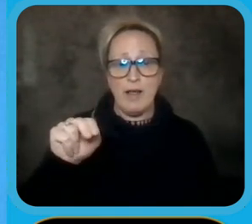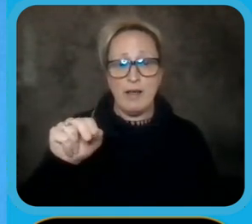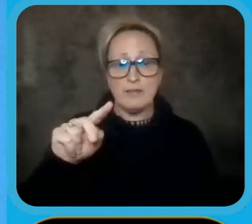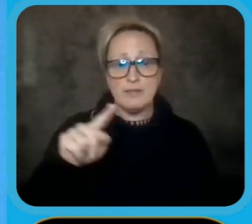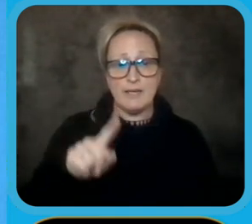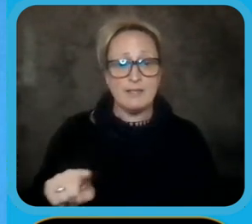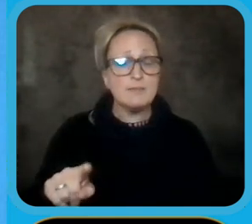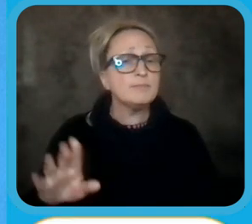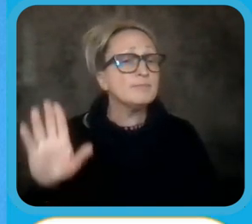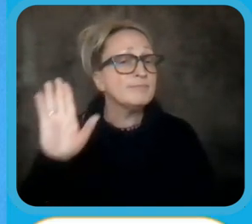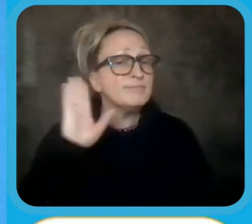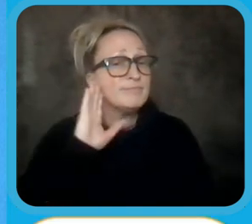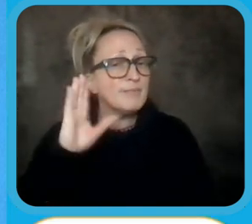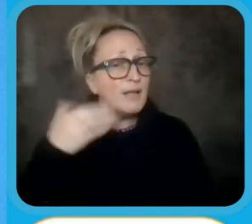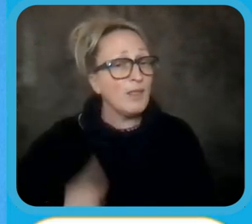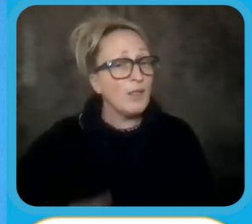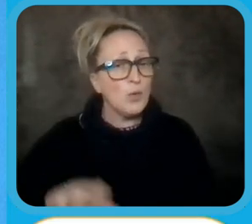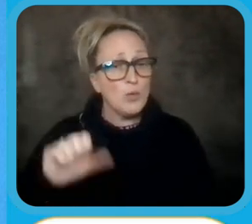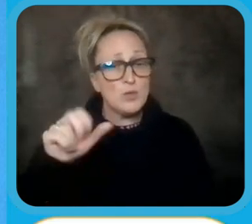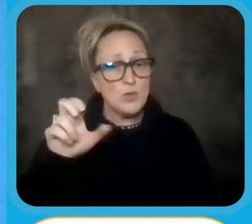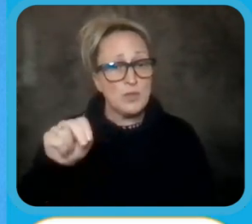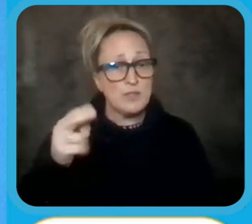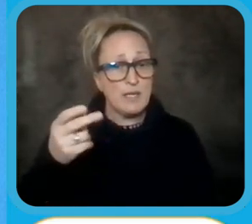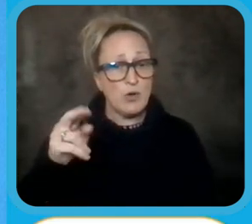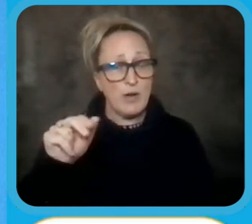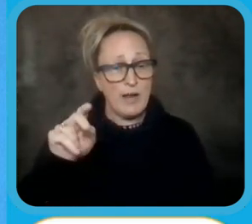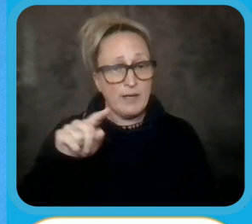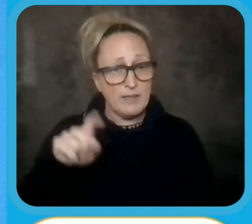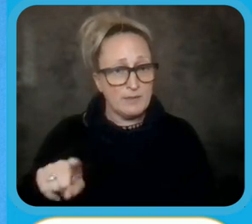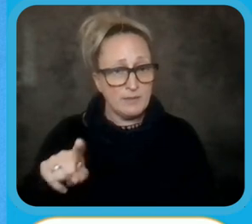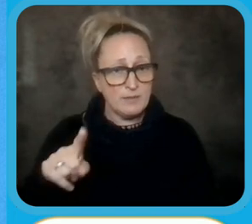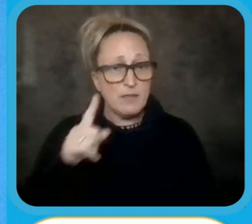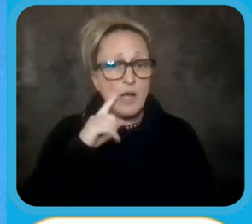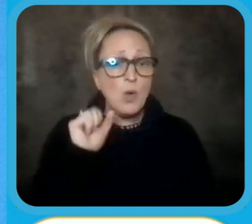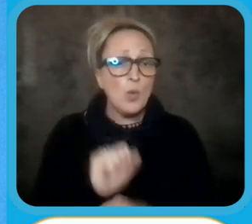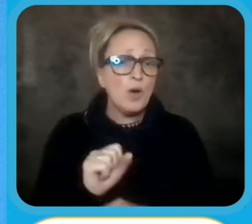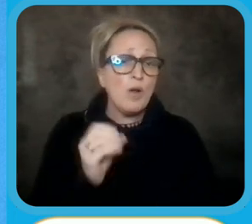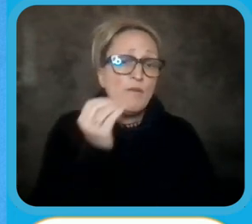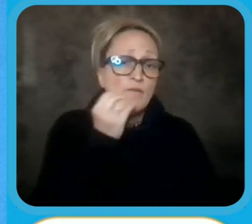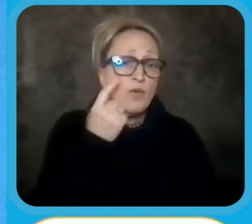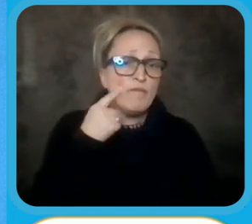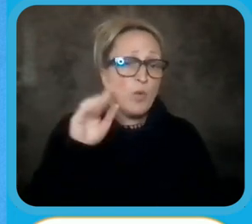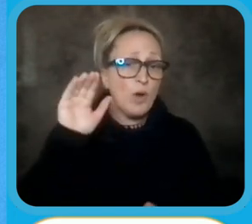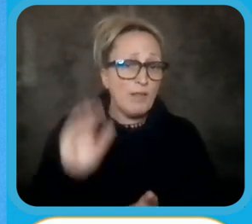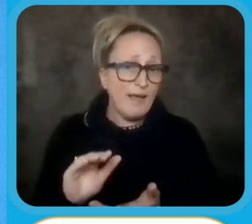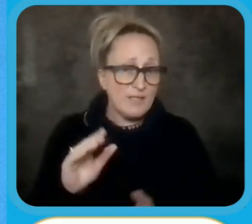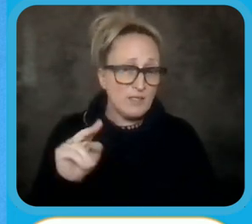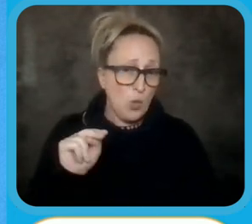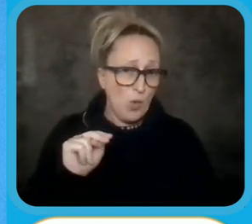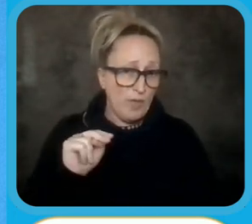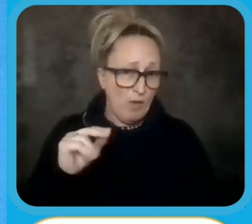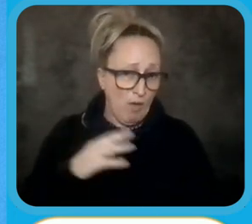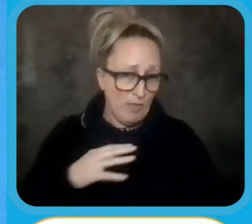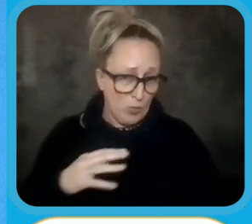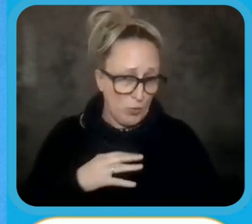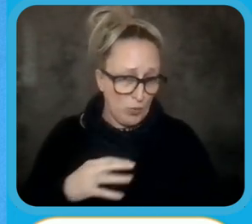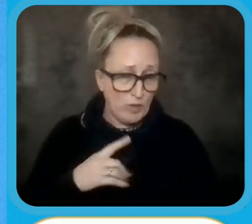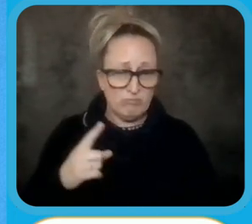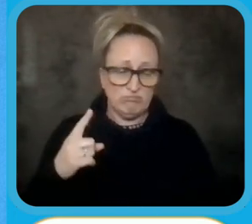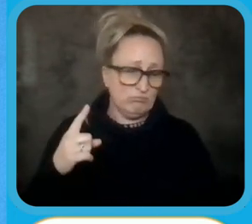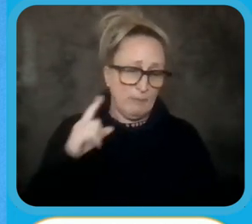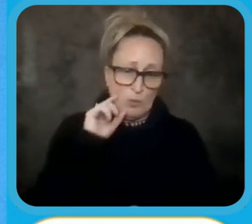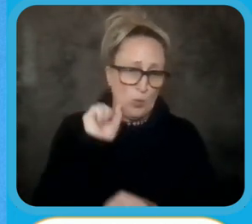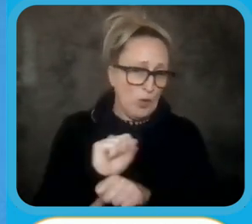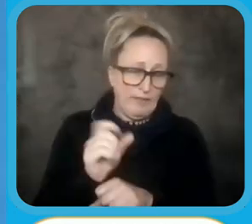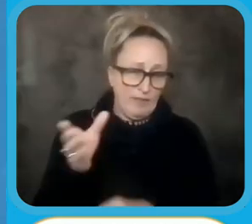Hi, my name is Susan Hernandez. I work at North Hollywood Food for Less, store 332. I've been with the company for 27